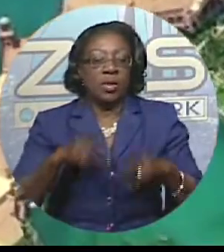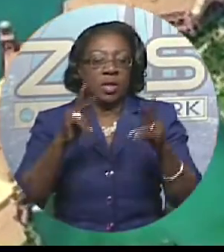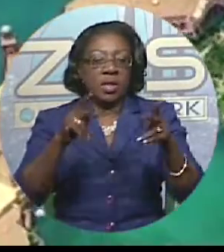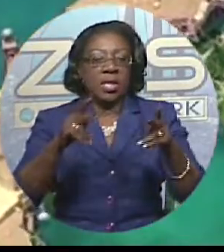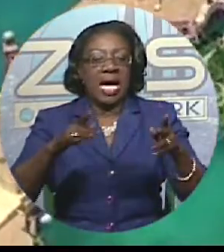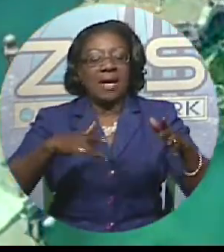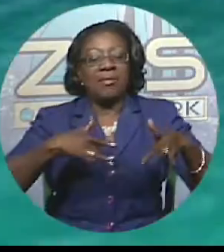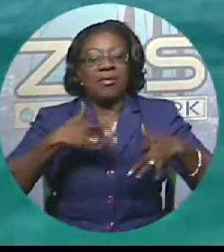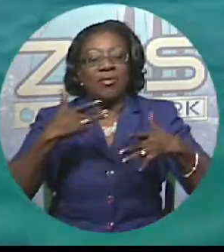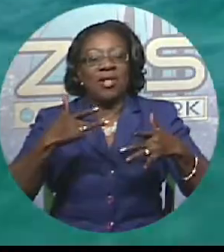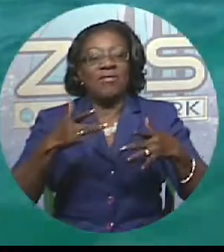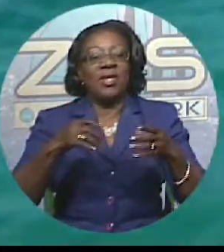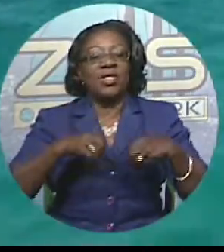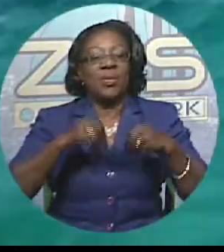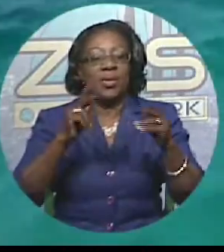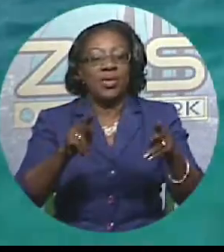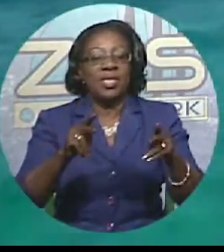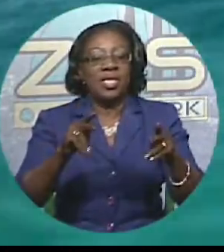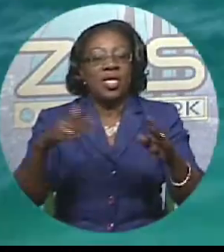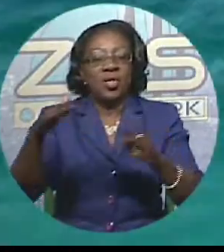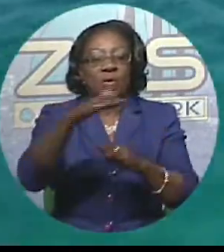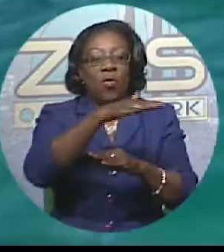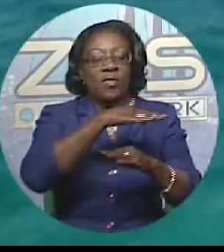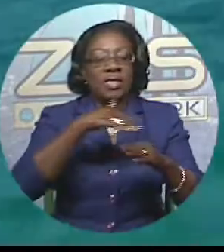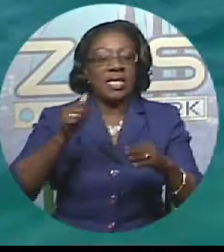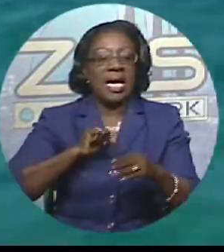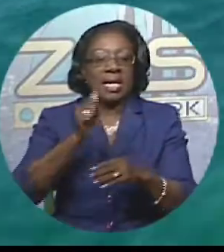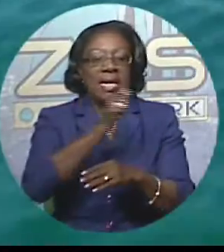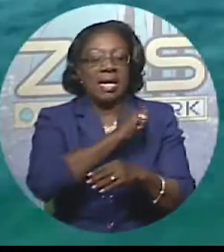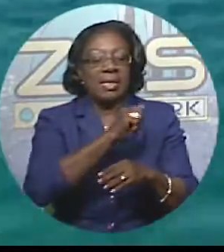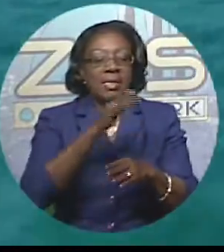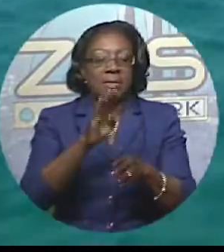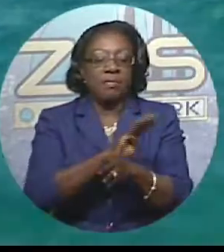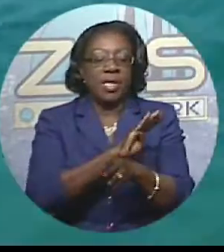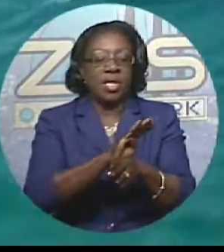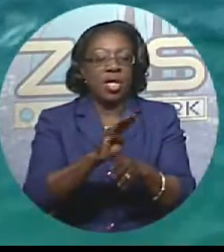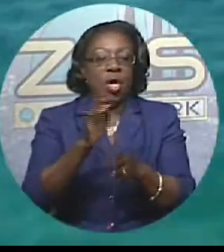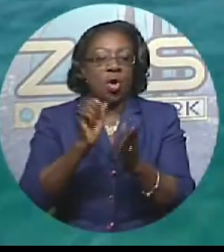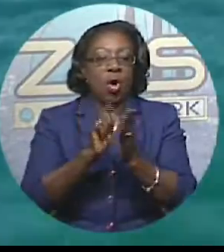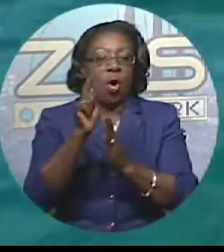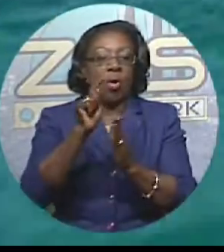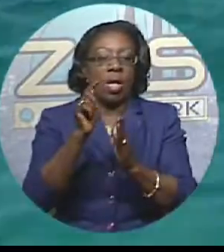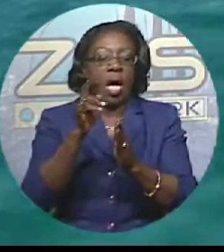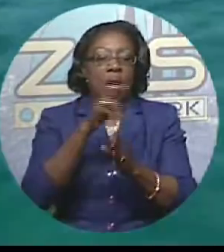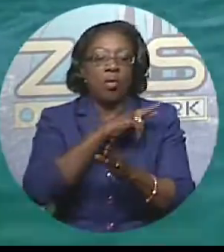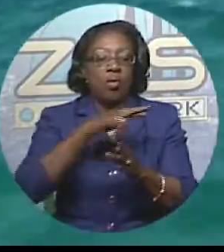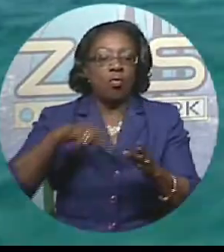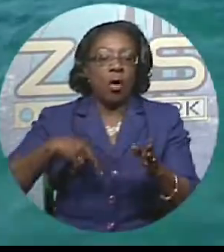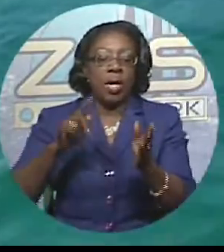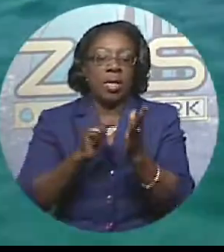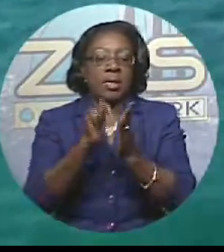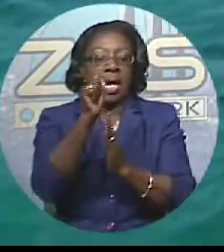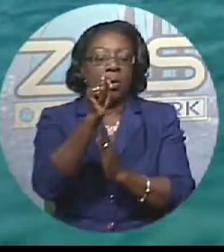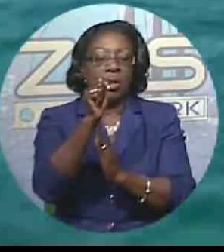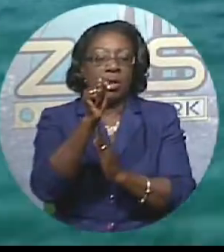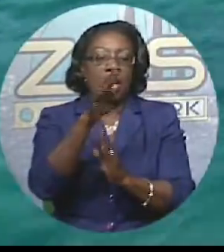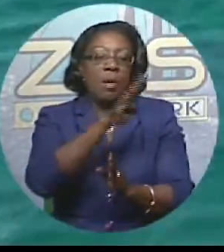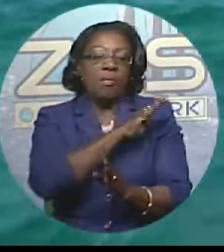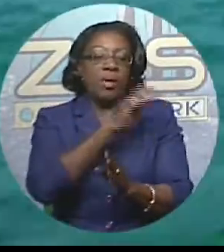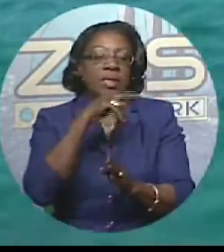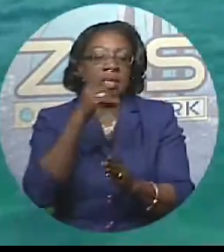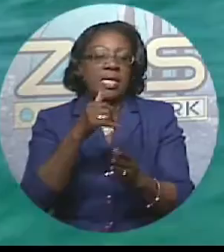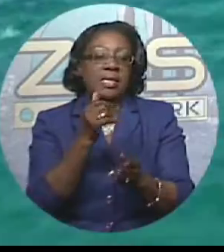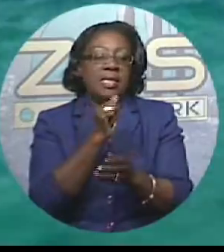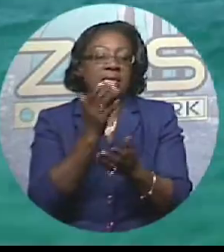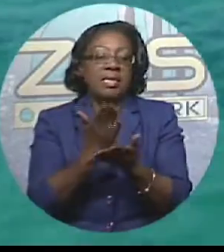am thrilled by this opportunity to oversee Atlantis Beach, Coral, and Royal Towers." And Burke said, "It's something I've